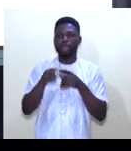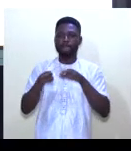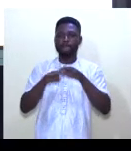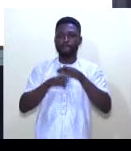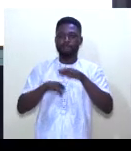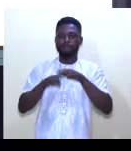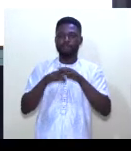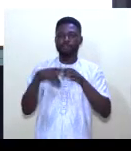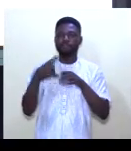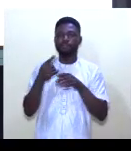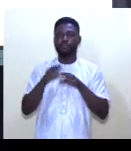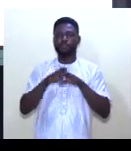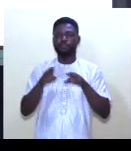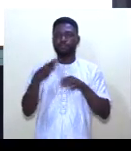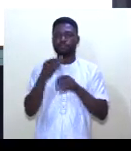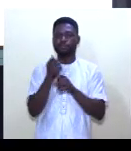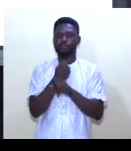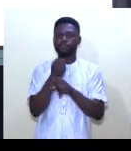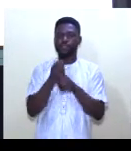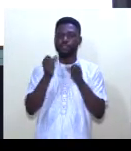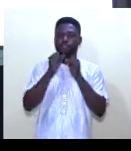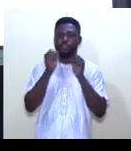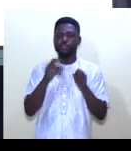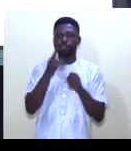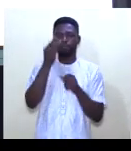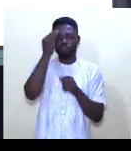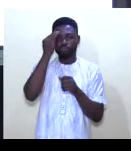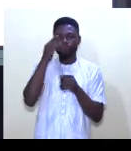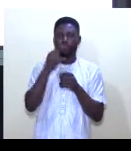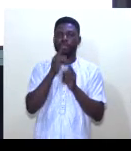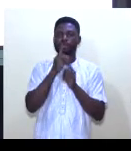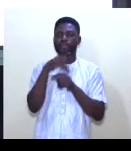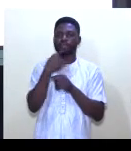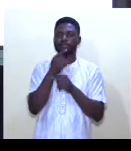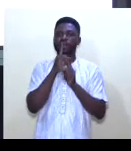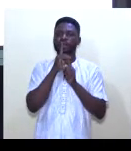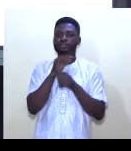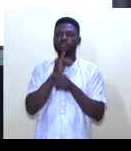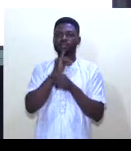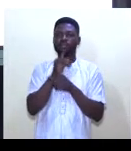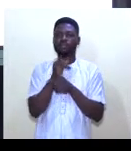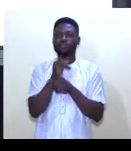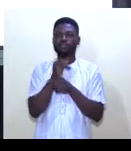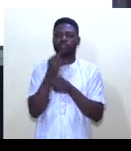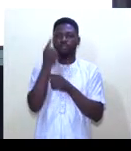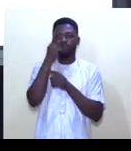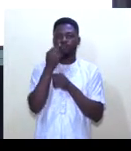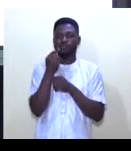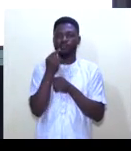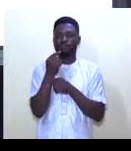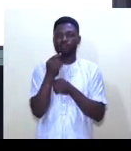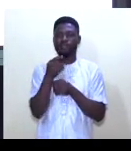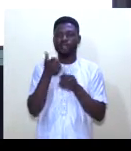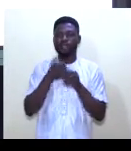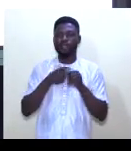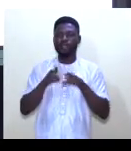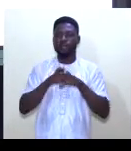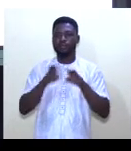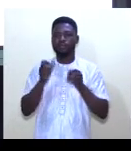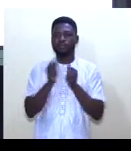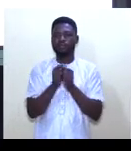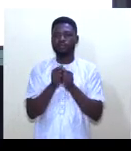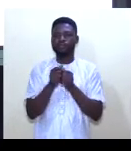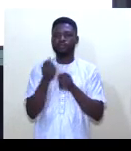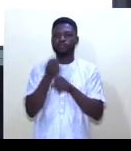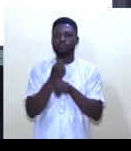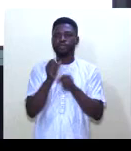vertex or a base? The flat part of a solid shape. You should know the answer by now. The answer is a face.